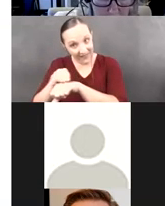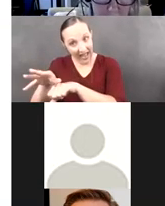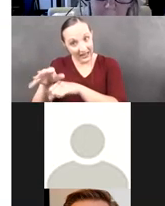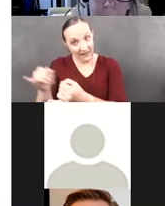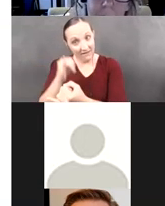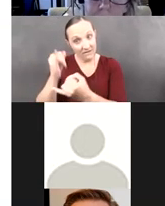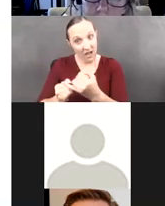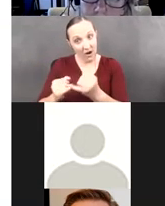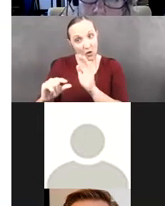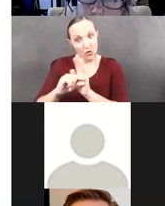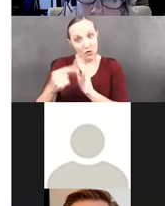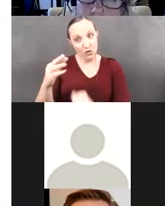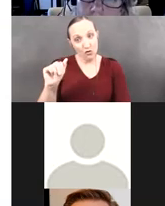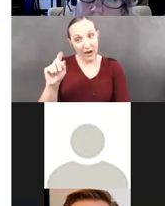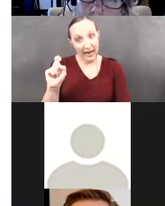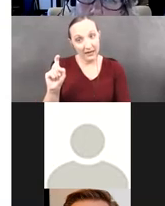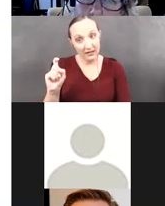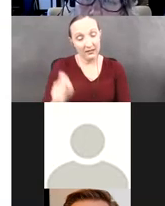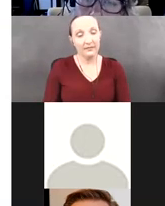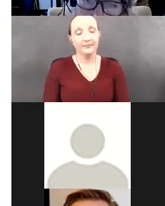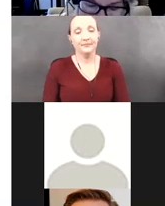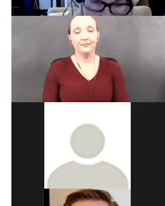su nota final?